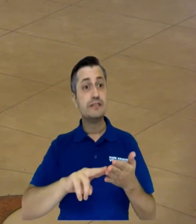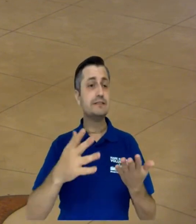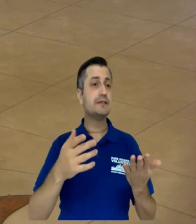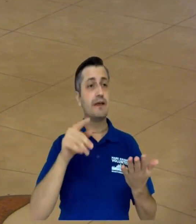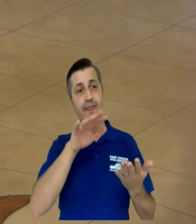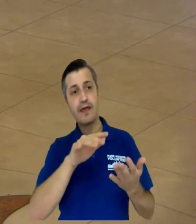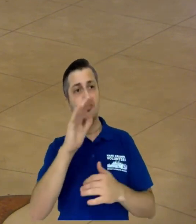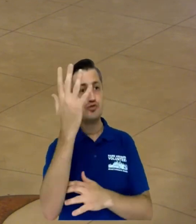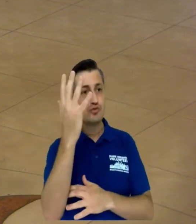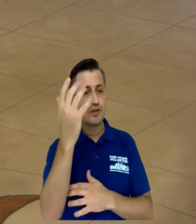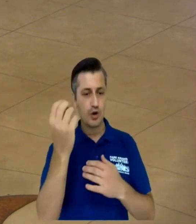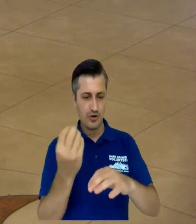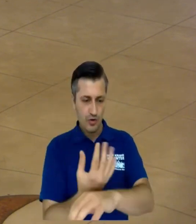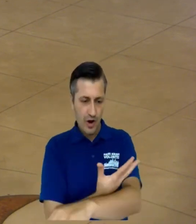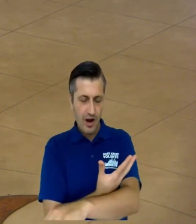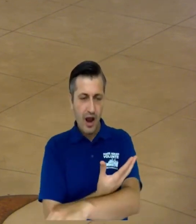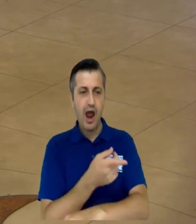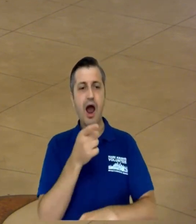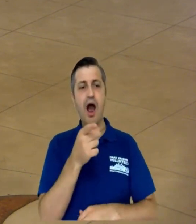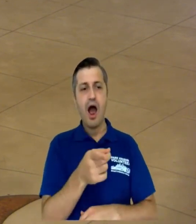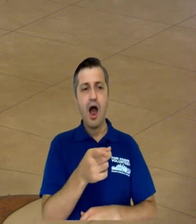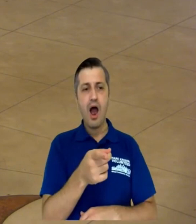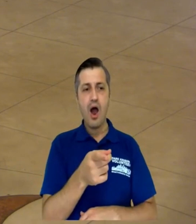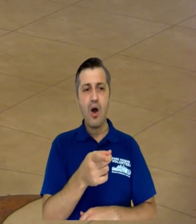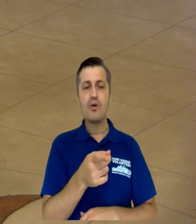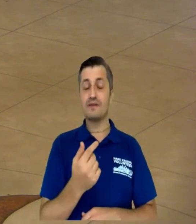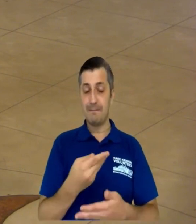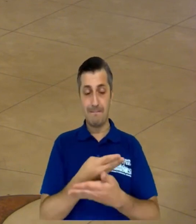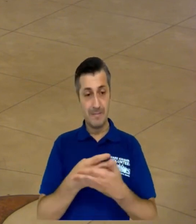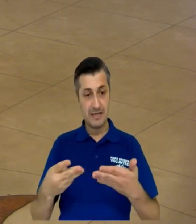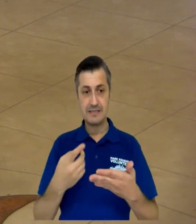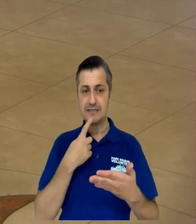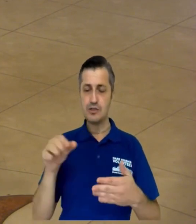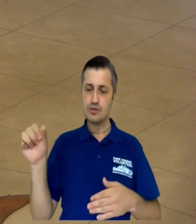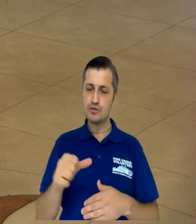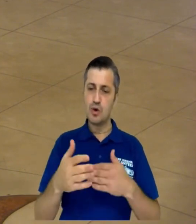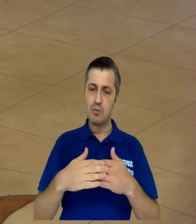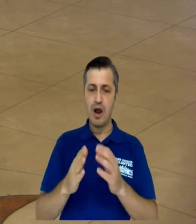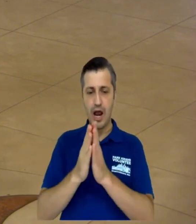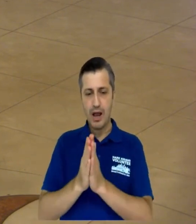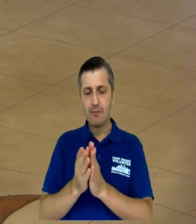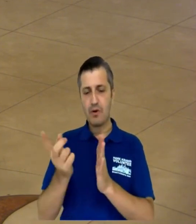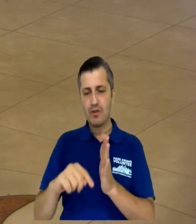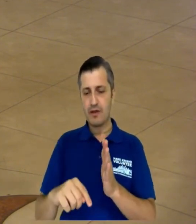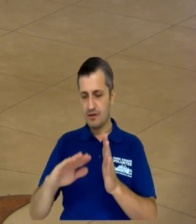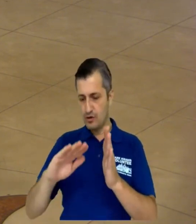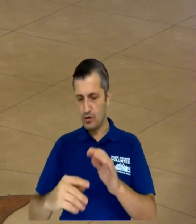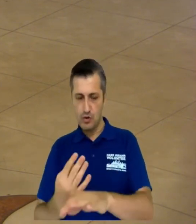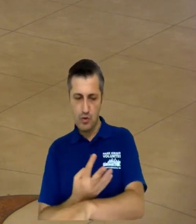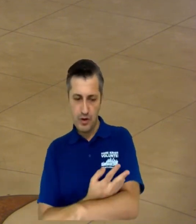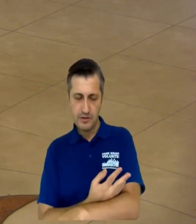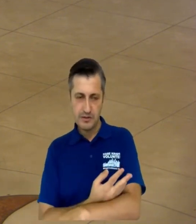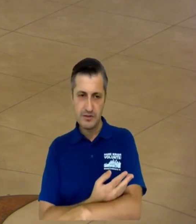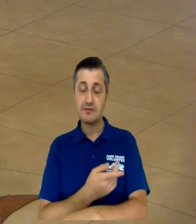see the grass, we should think of the verse, Tinadapi sunichena, taro api suhishana, amanina manadena, kirtanya